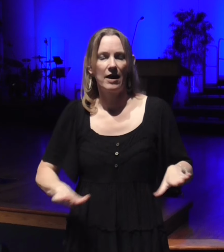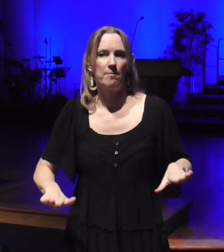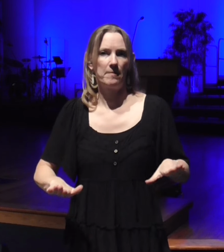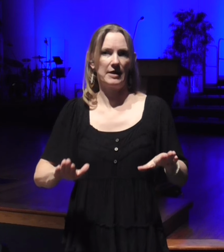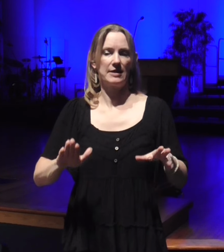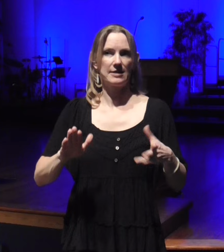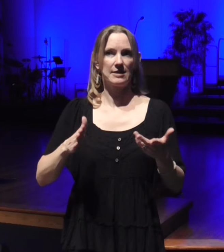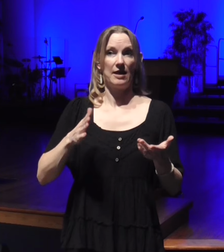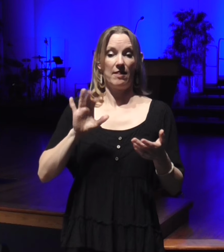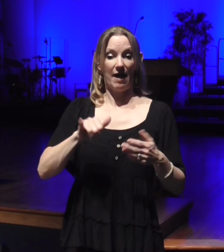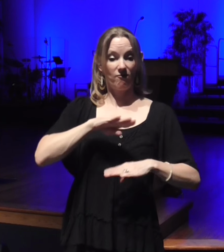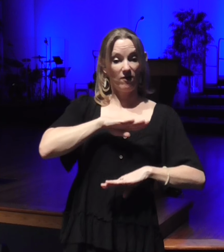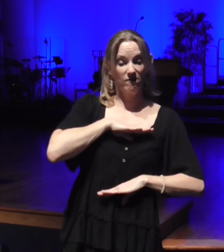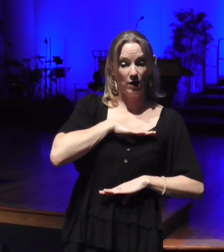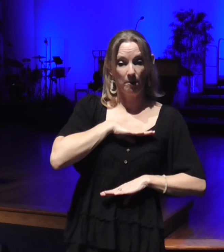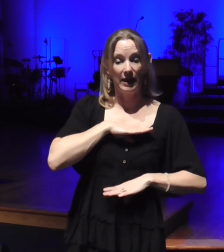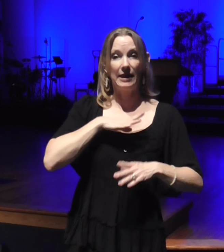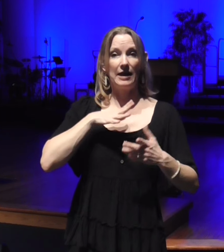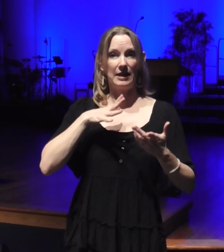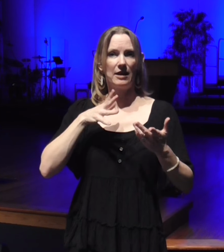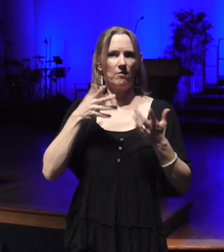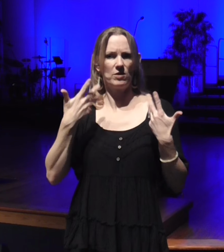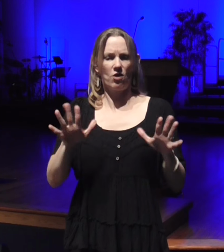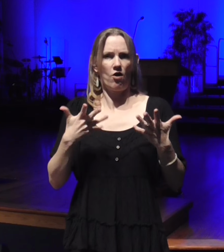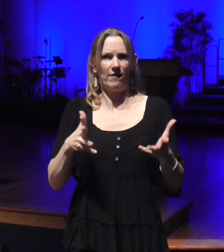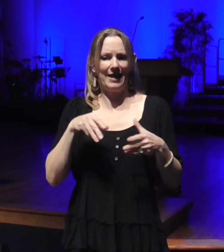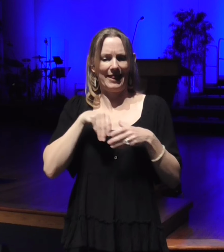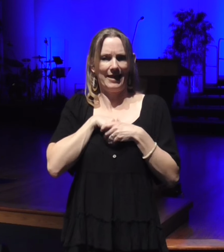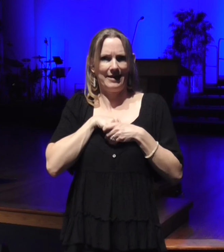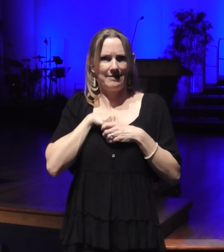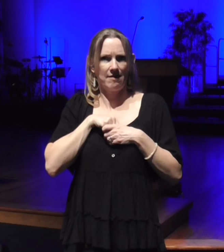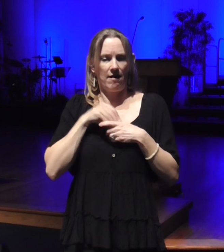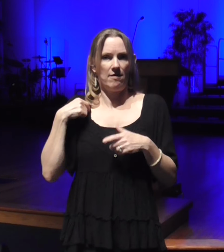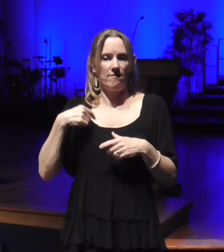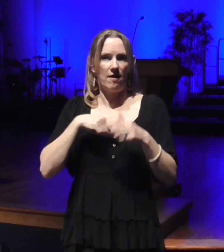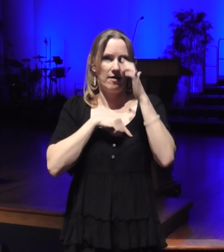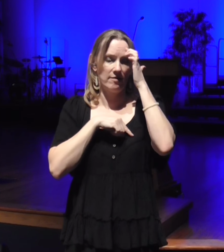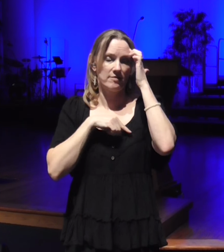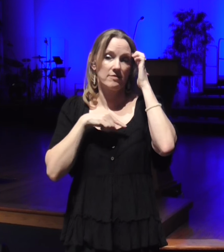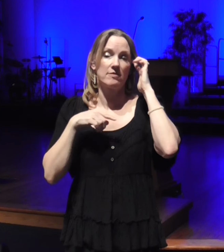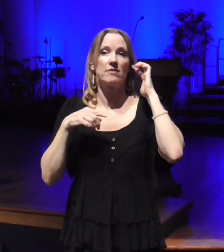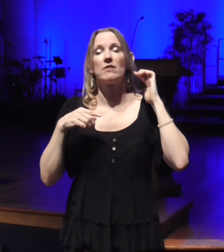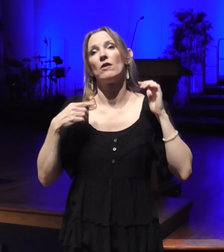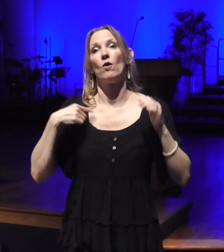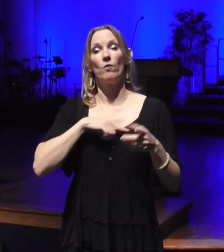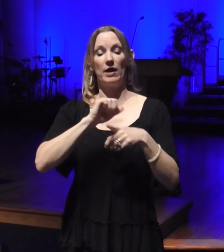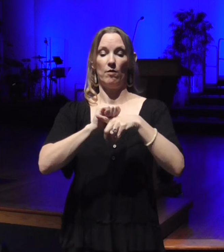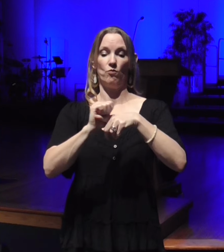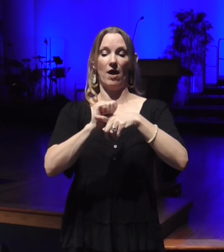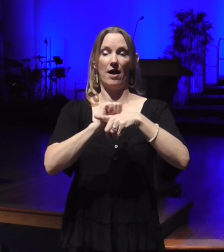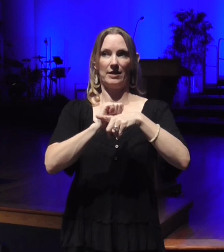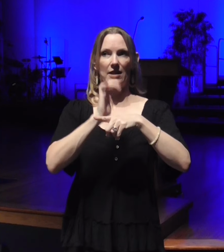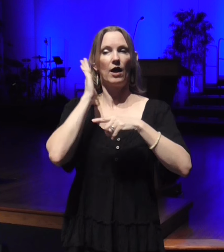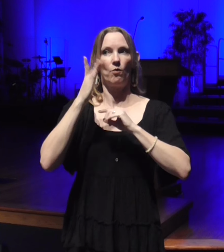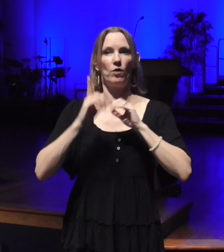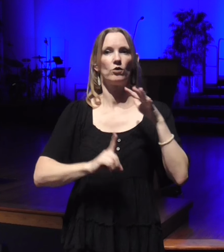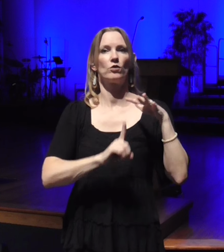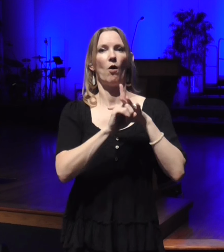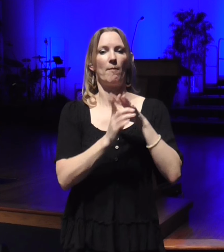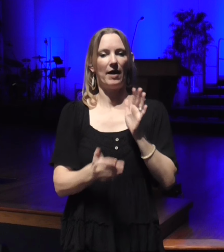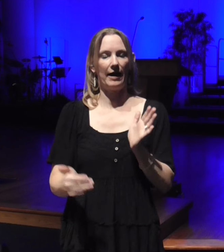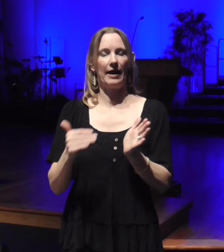fulfillment we're looking for, it was there all along. As we stay in good practice, it reveals itself